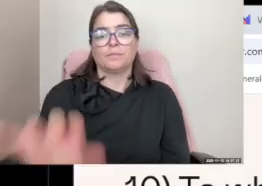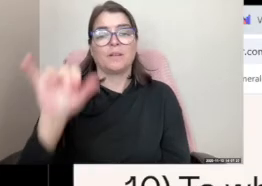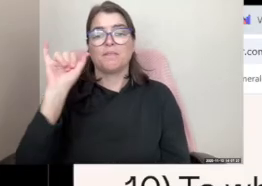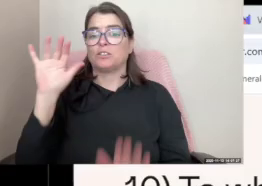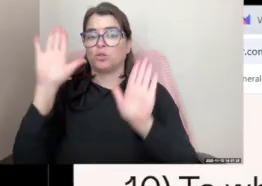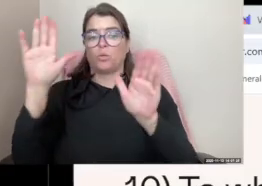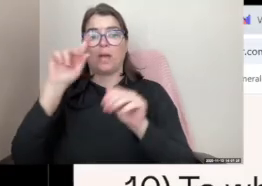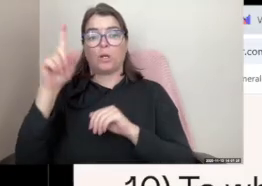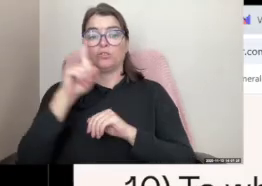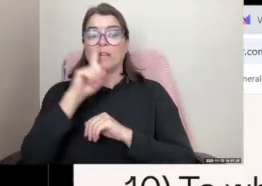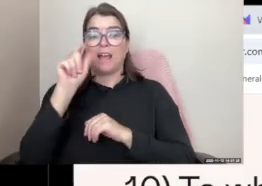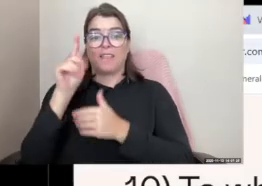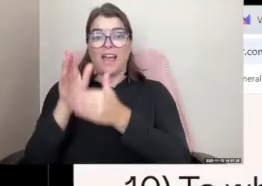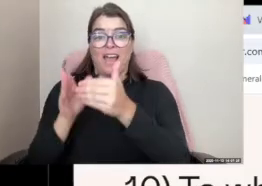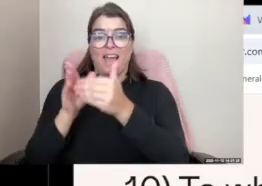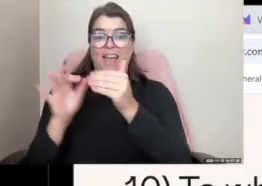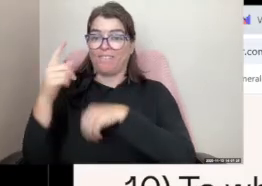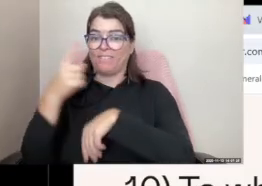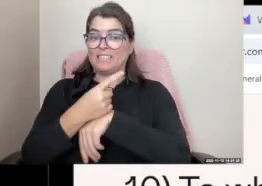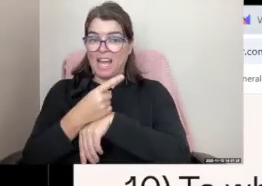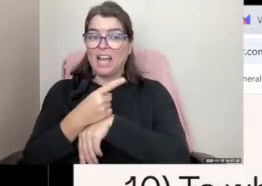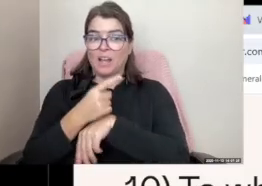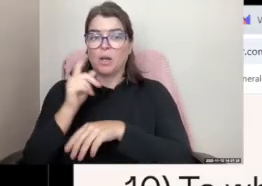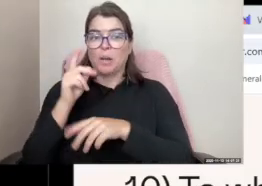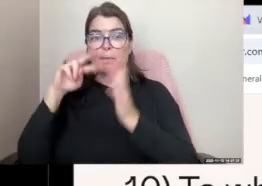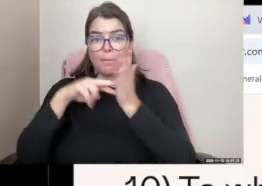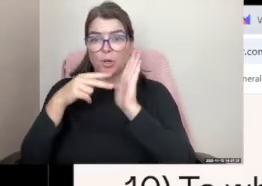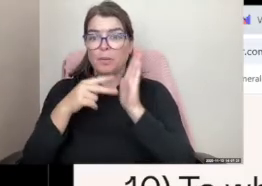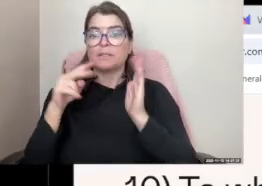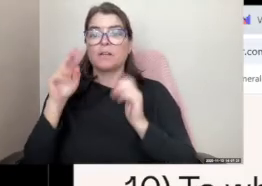fundings that have been made so far?